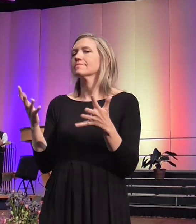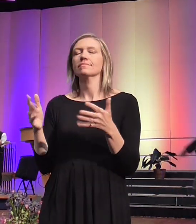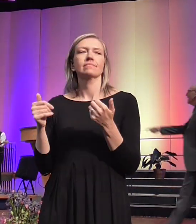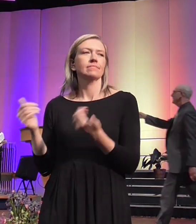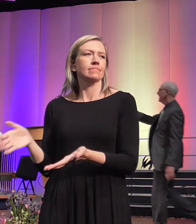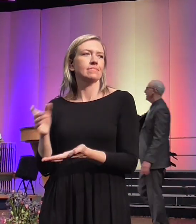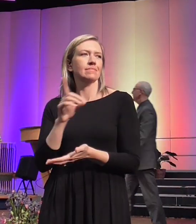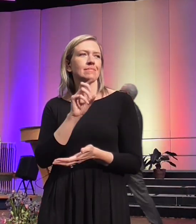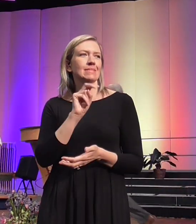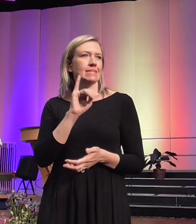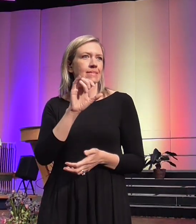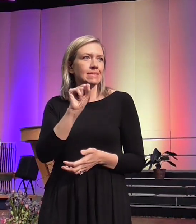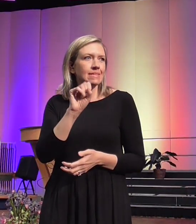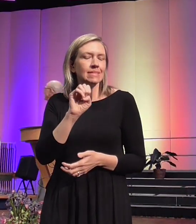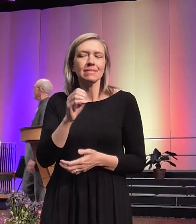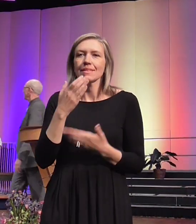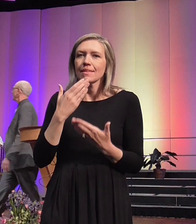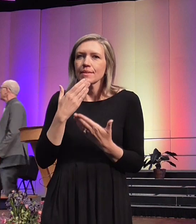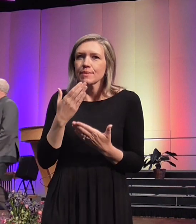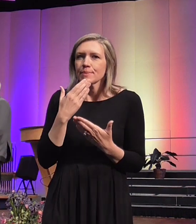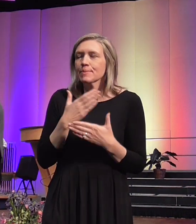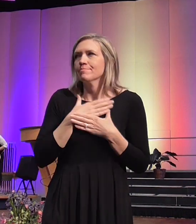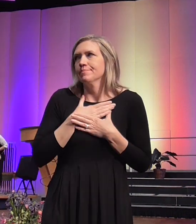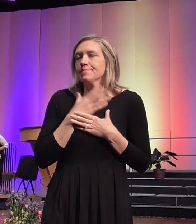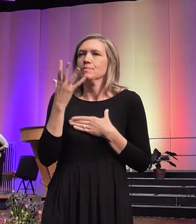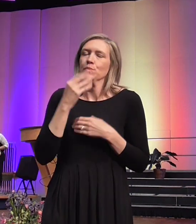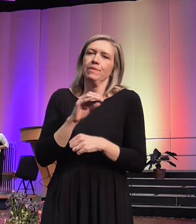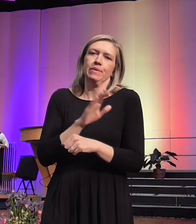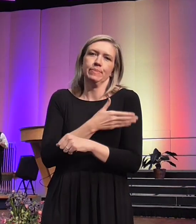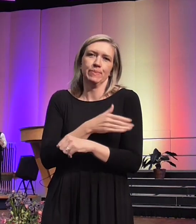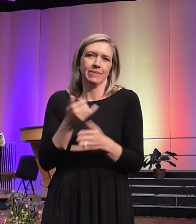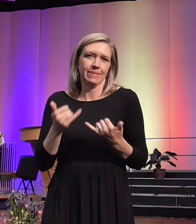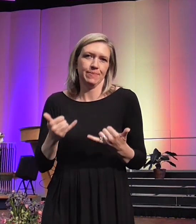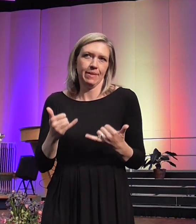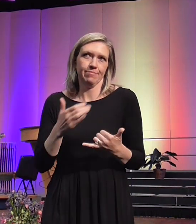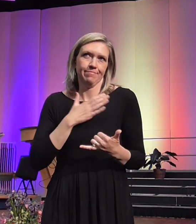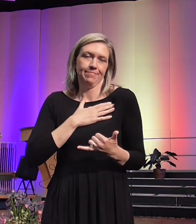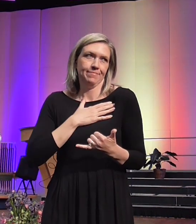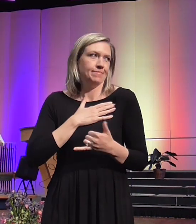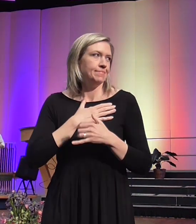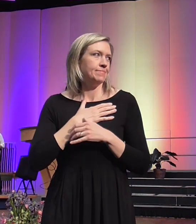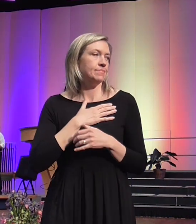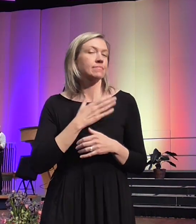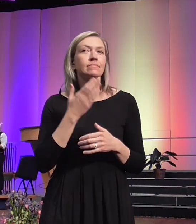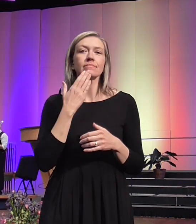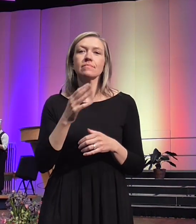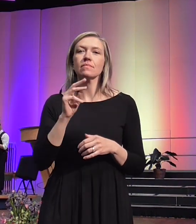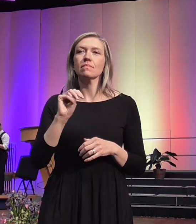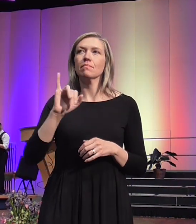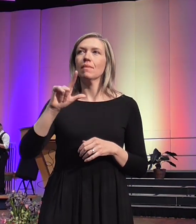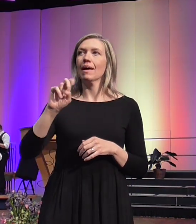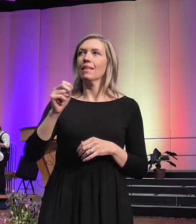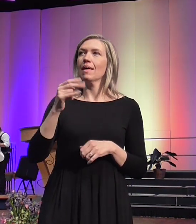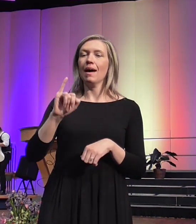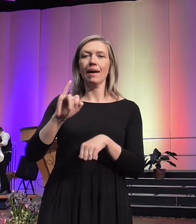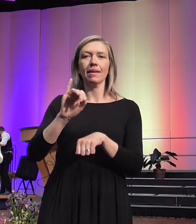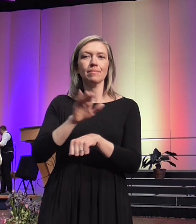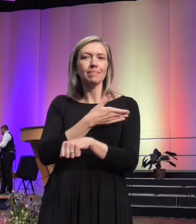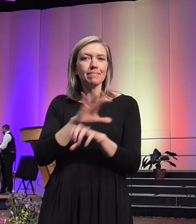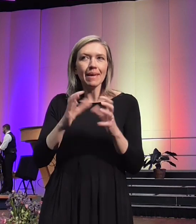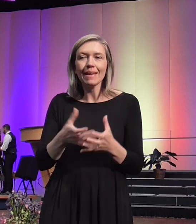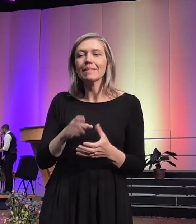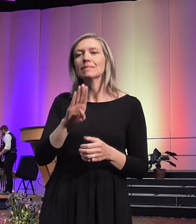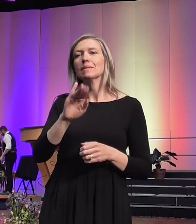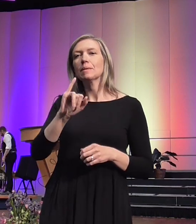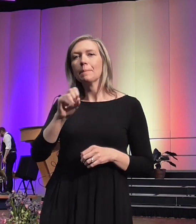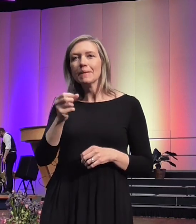Denise Rossier right there. Thank you, Denise. Thank you for your beautiful music today. And thank the Mile High All-Stars, Bijou, Mike,